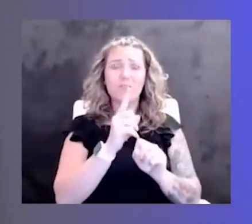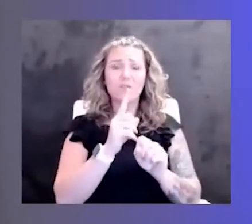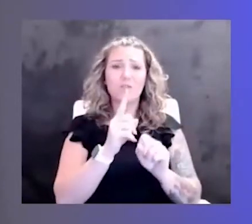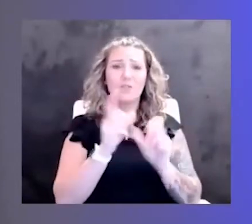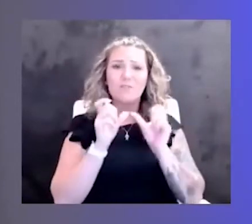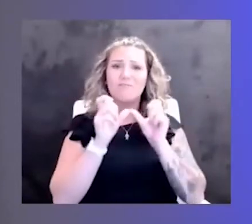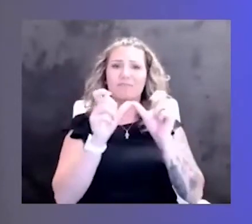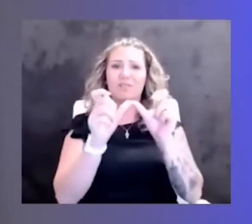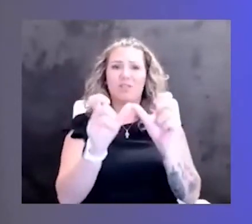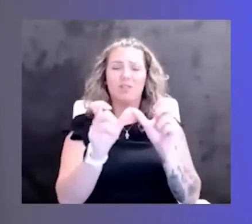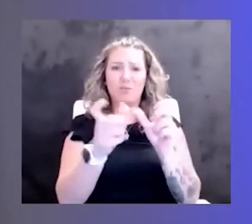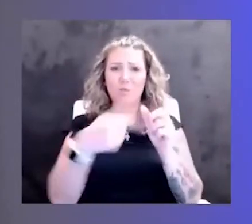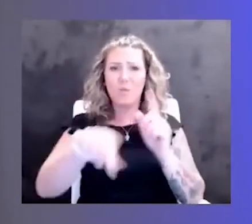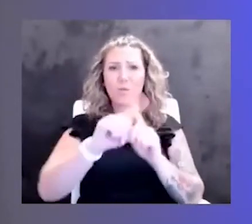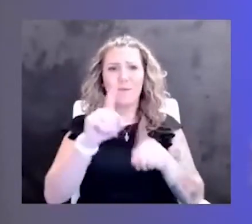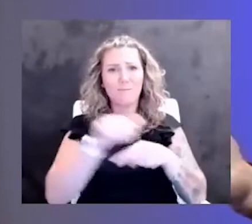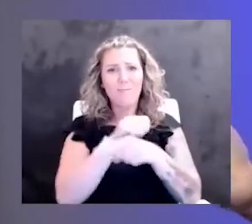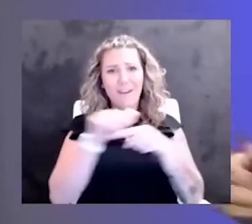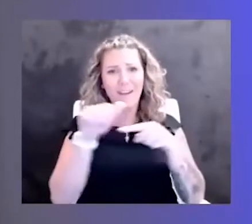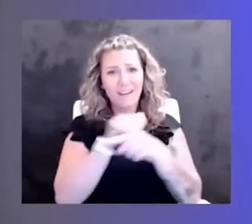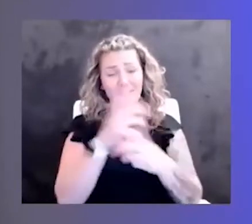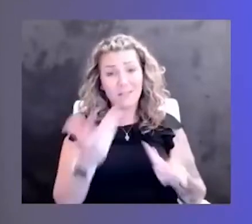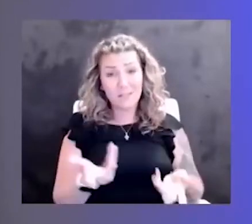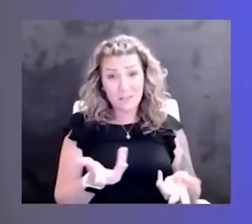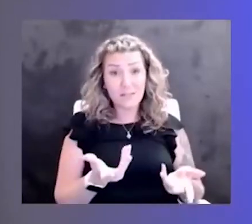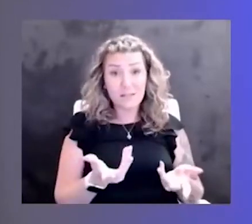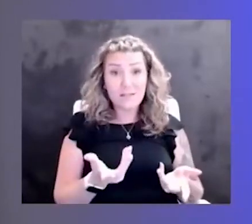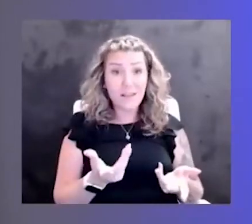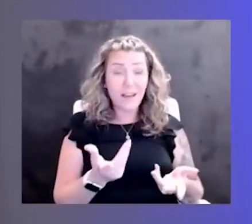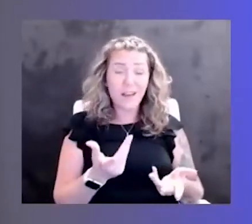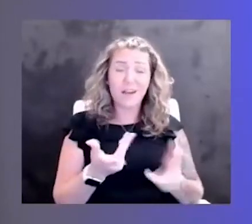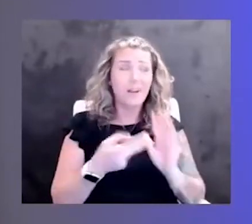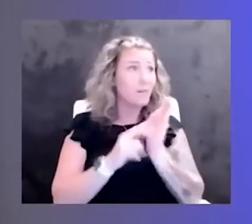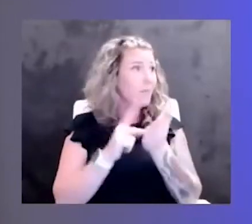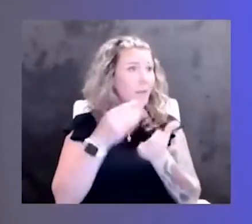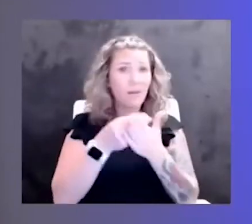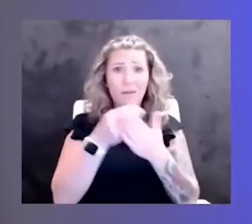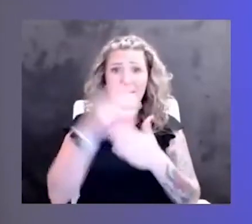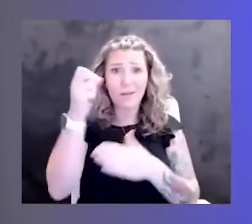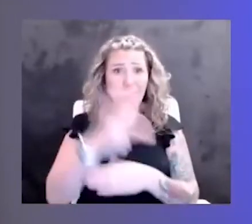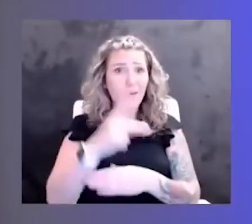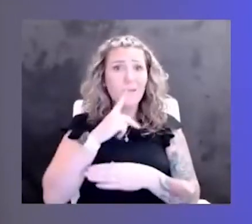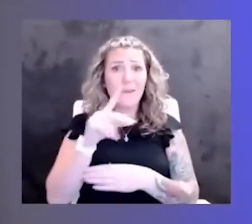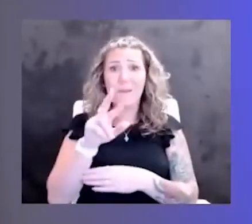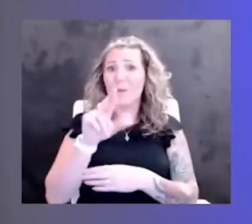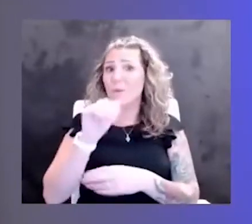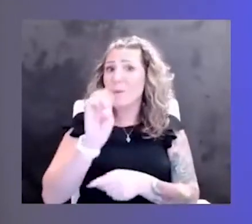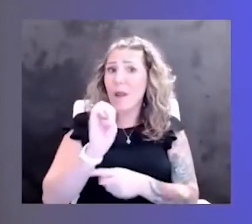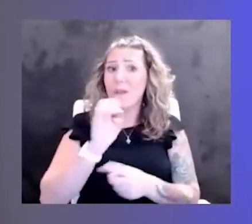those practices. And I mean, the reimbursement rates are really important, making sure that